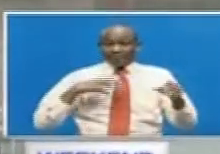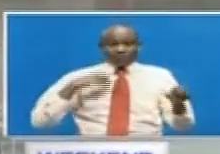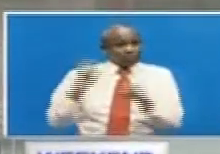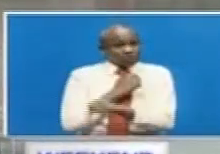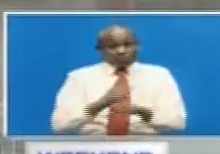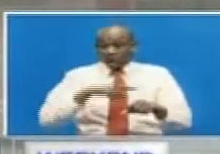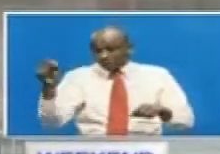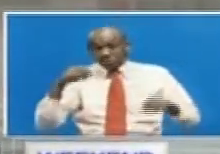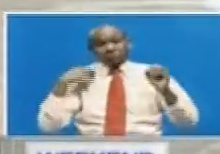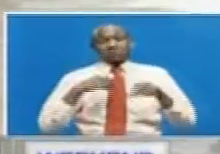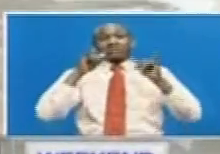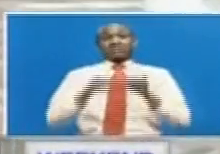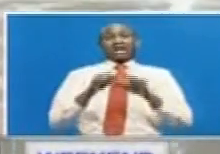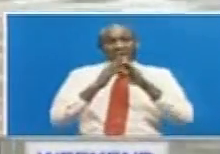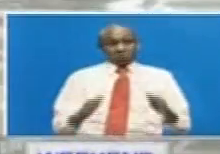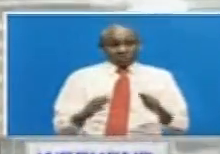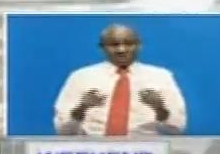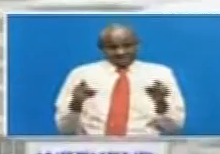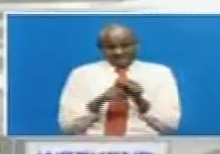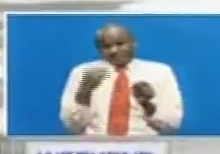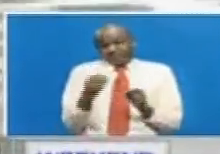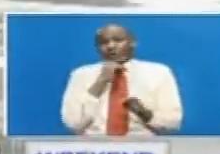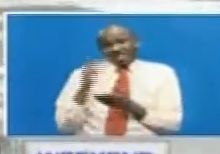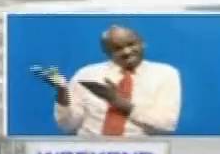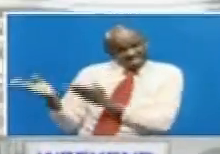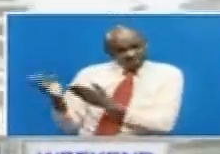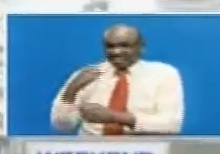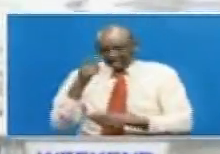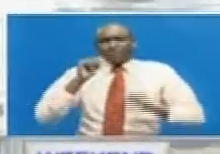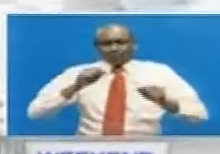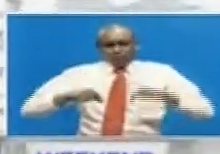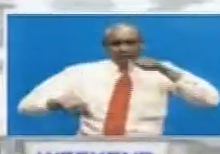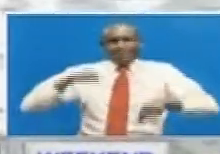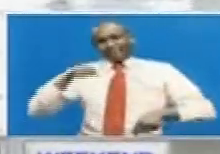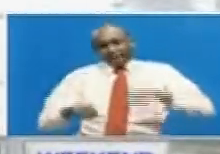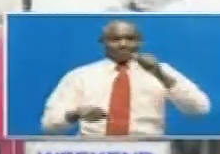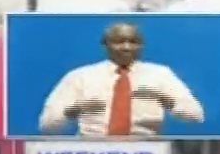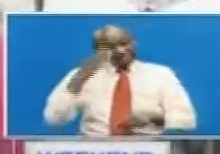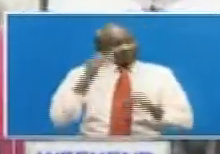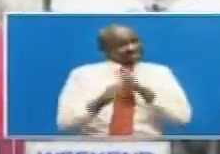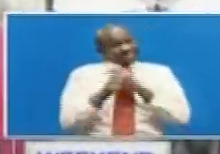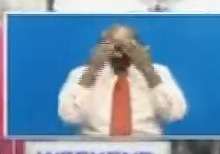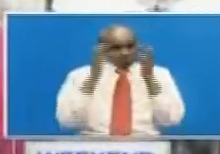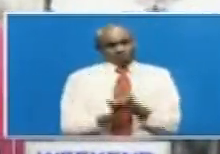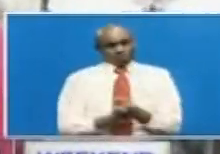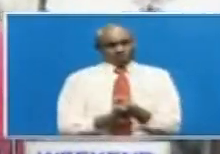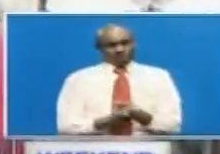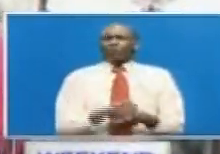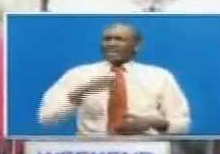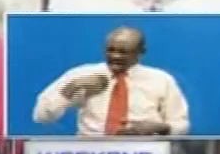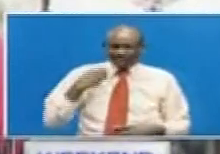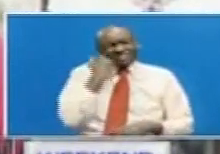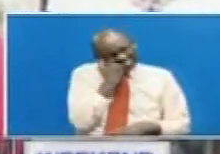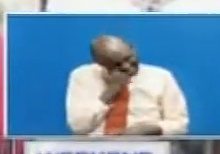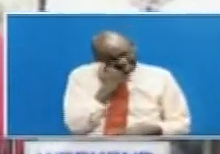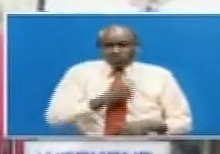leave their houses. Some, such as this young boy, were adventurers, oblivious of the hazards. Kuna vipindupindu, na